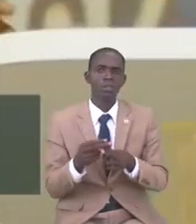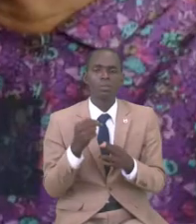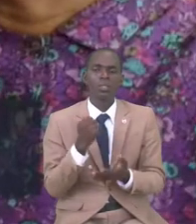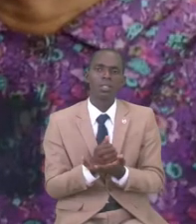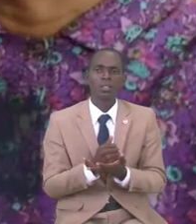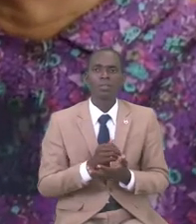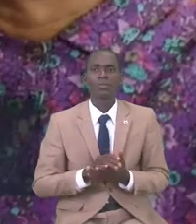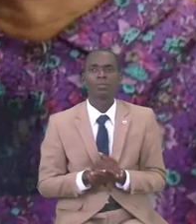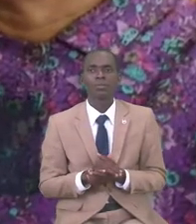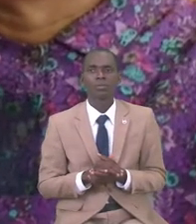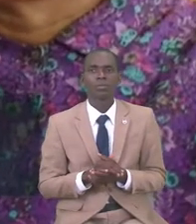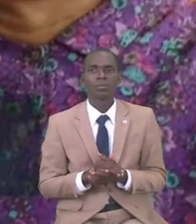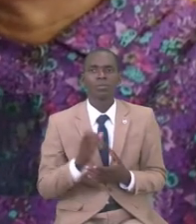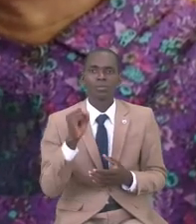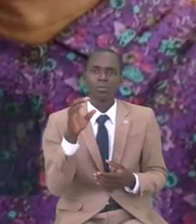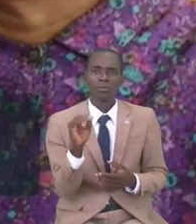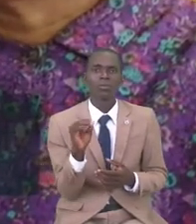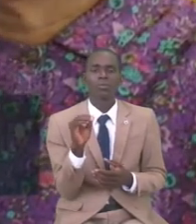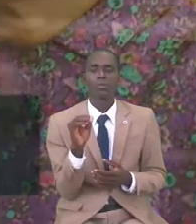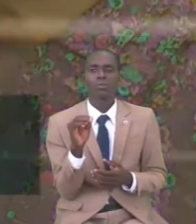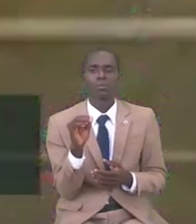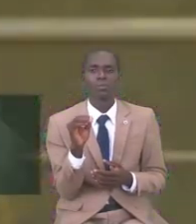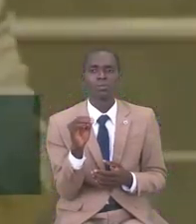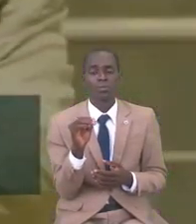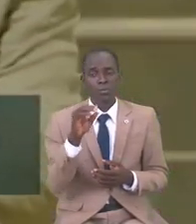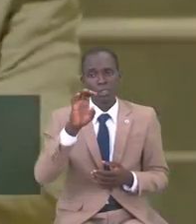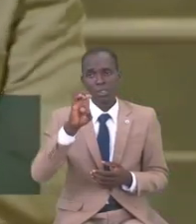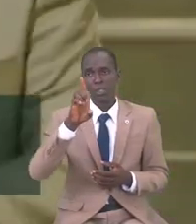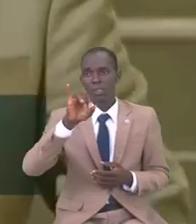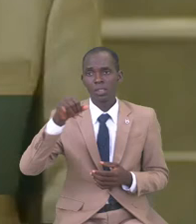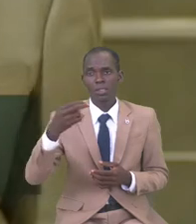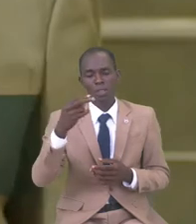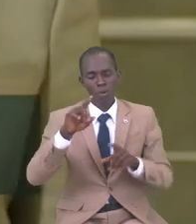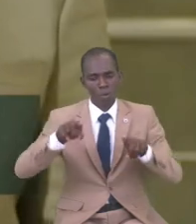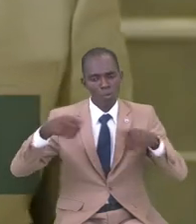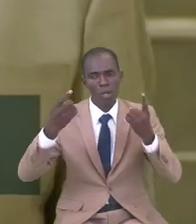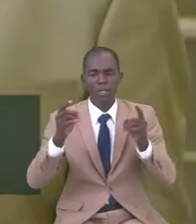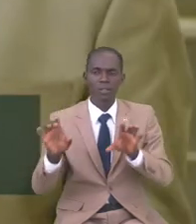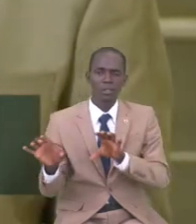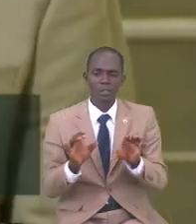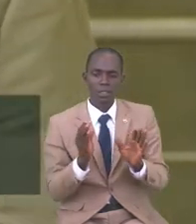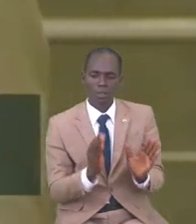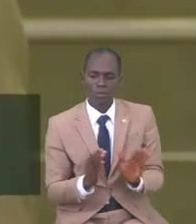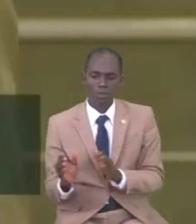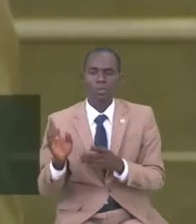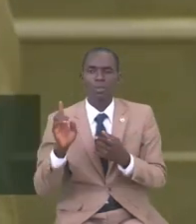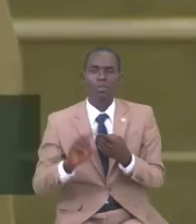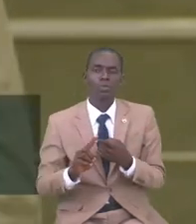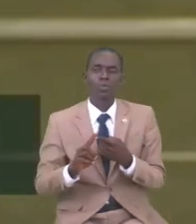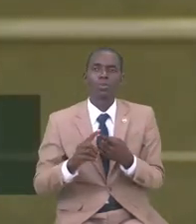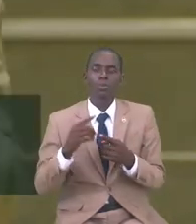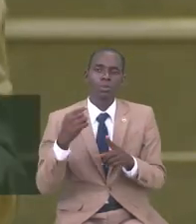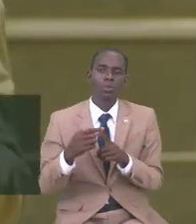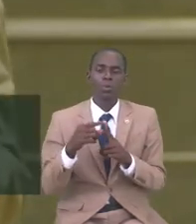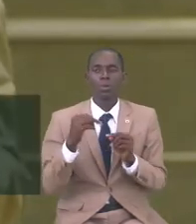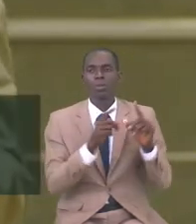name. So he went and did according unto the word of the